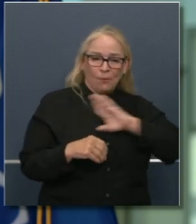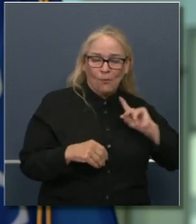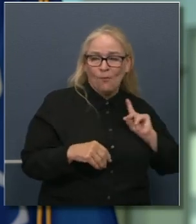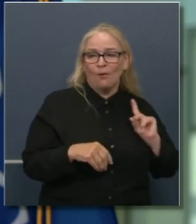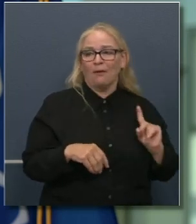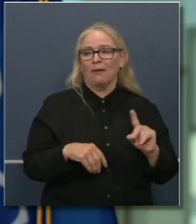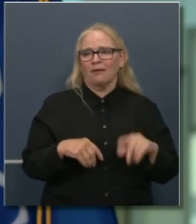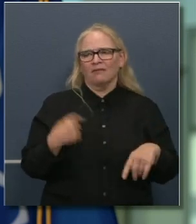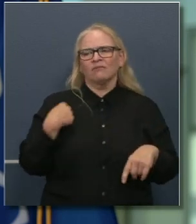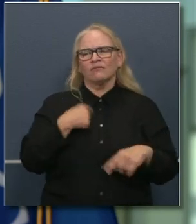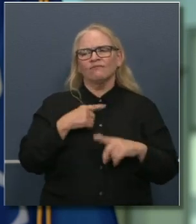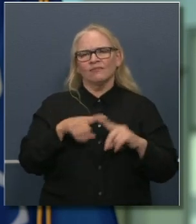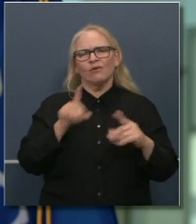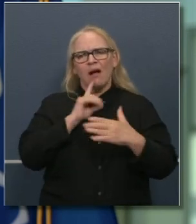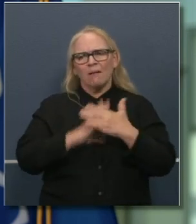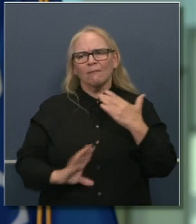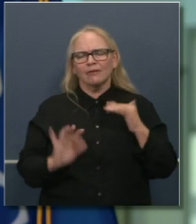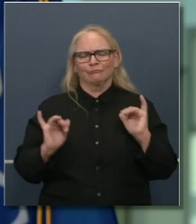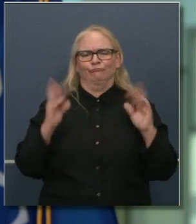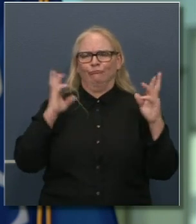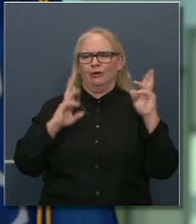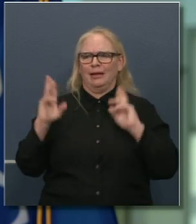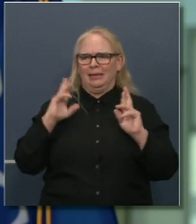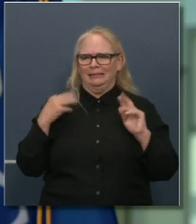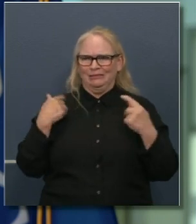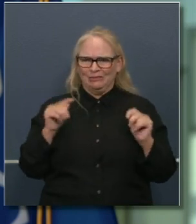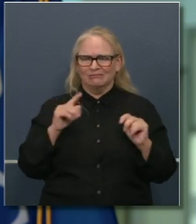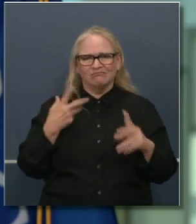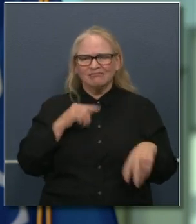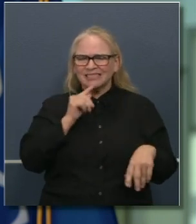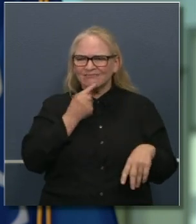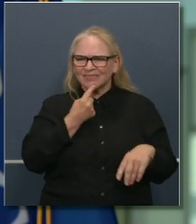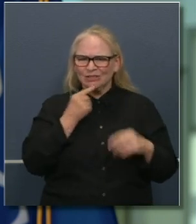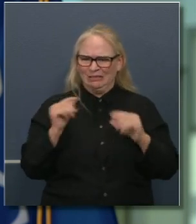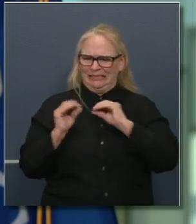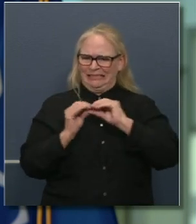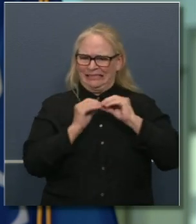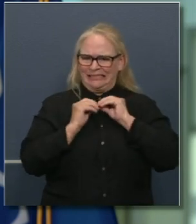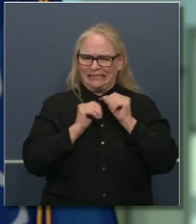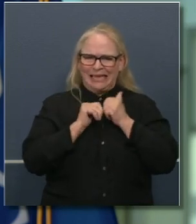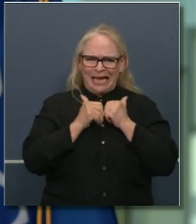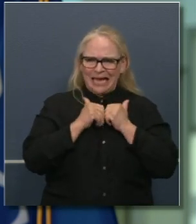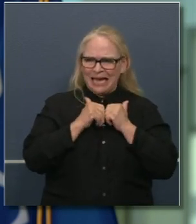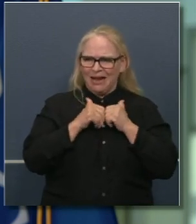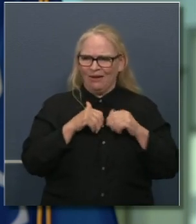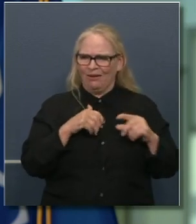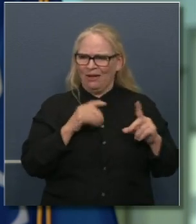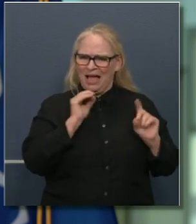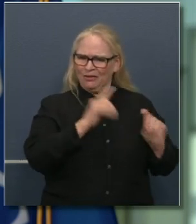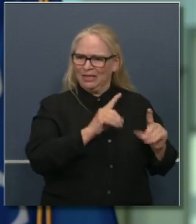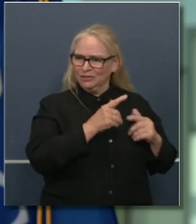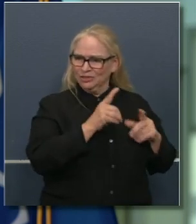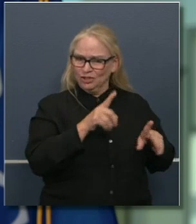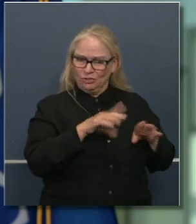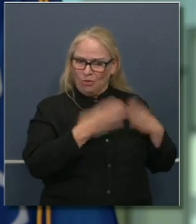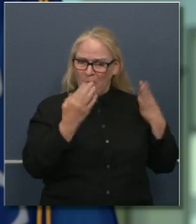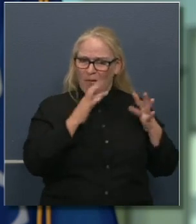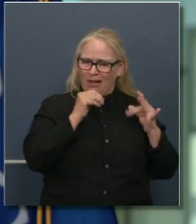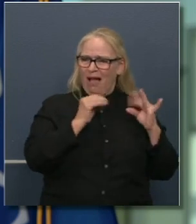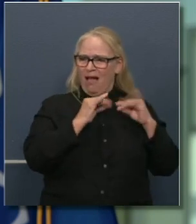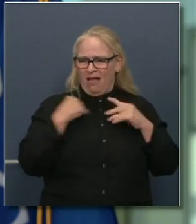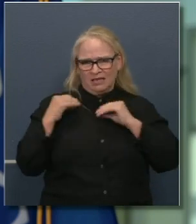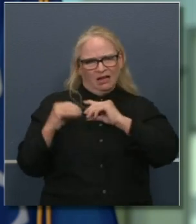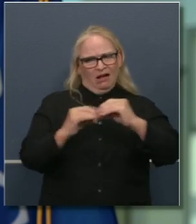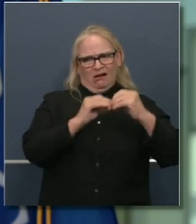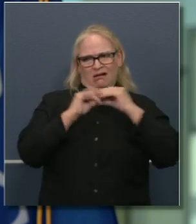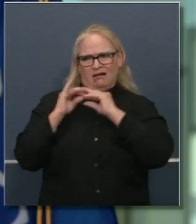in terms of how we've engaged in this conversation because, yes, our default, and I made that clear in that first slide,